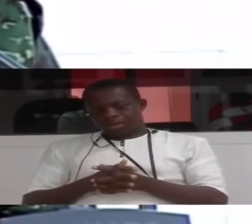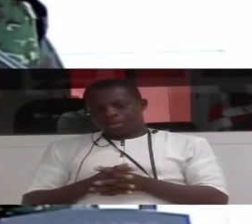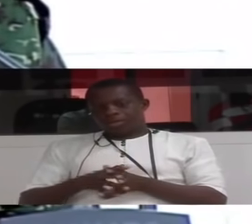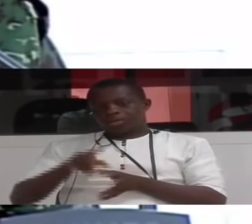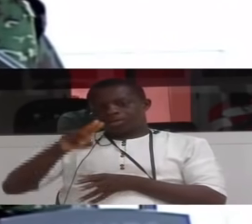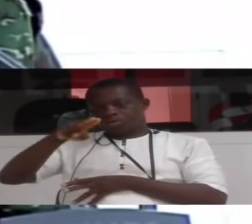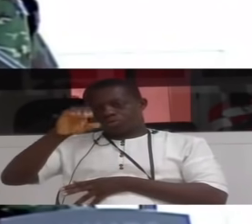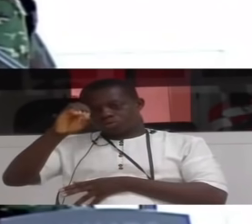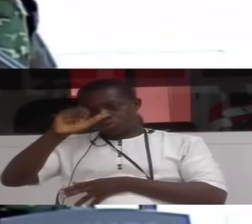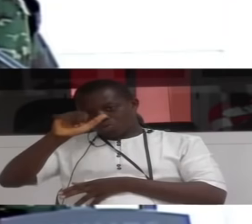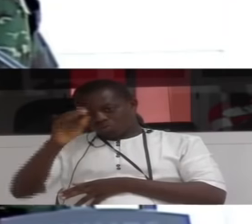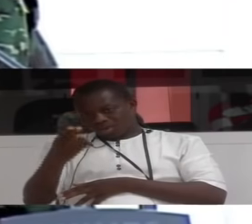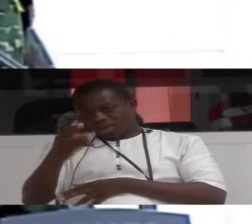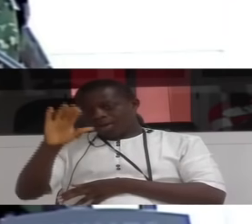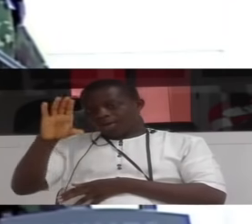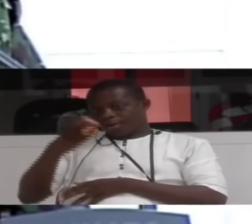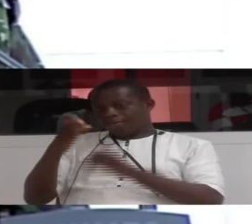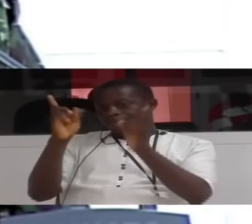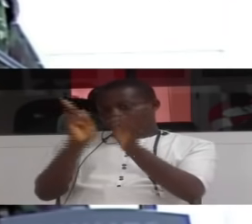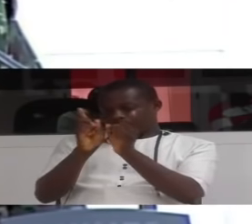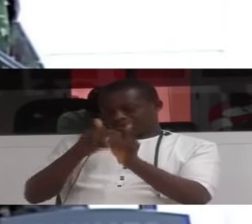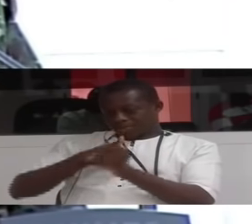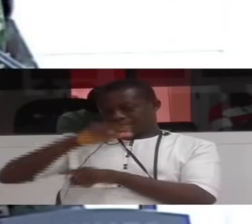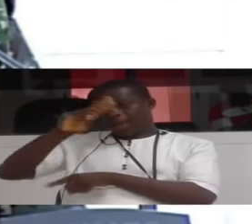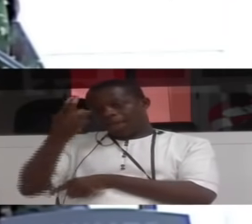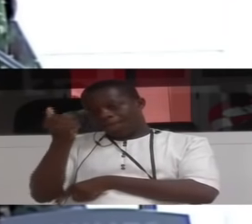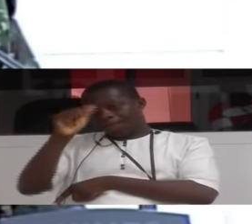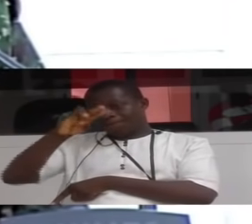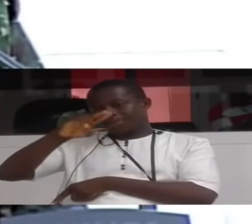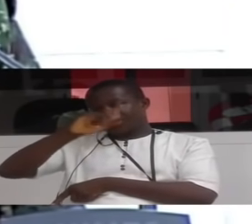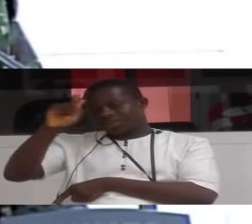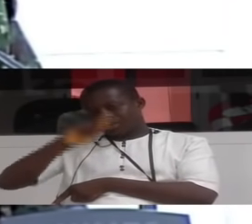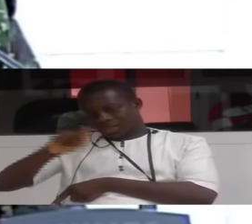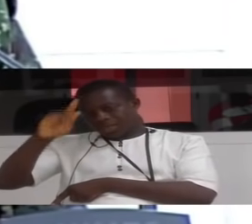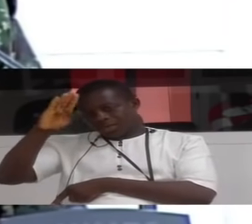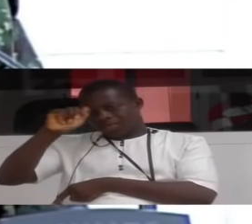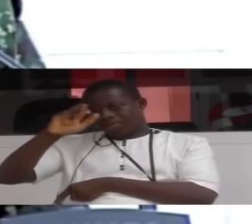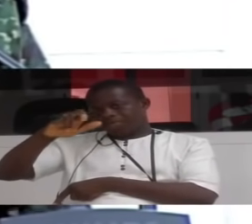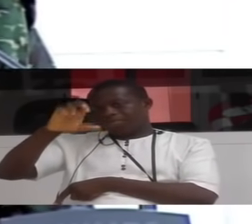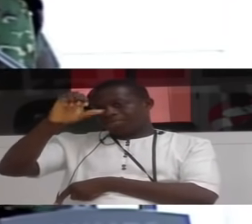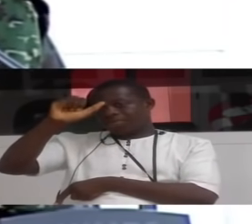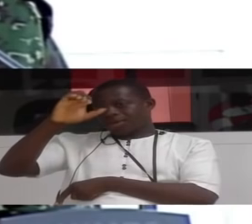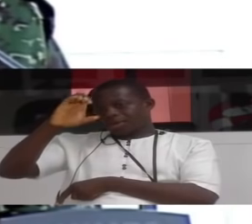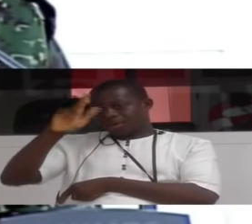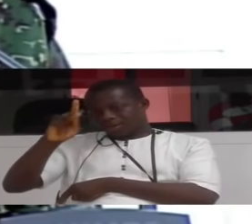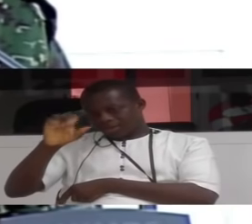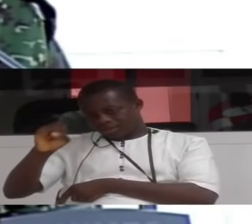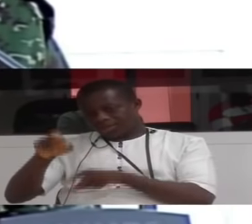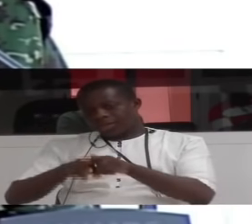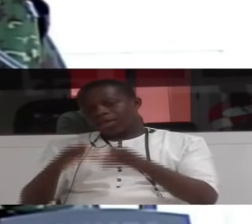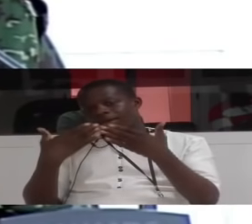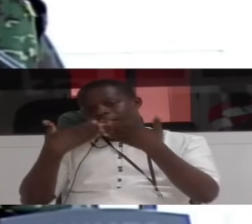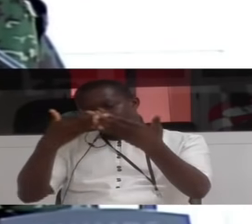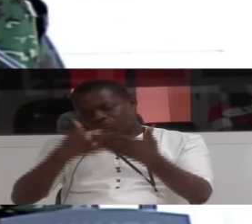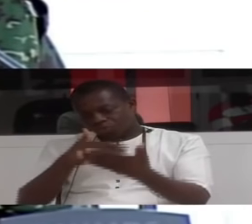Badji narale ay ntara Hamsa Barracks. Nuwa Badji came and he met me at the Hamsa Barracks. akonye ko tabanyul